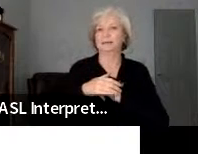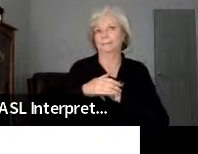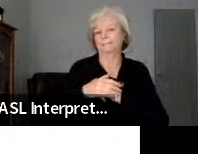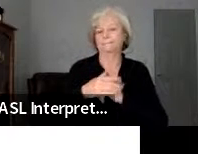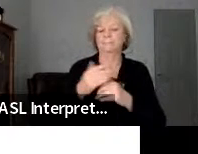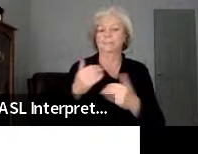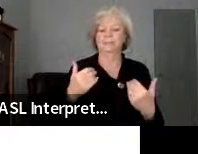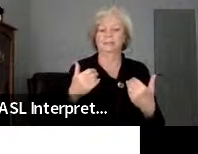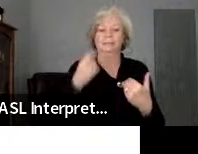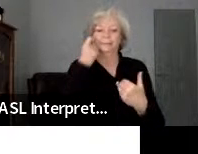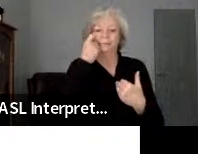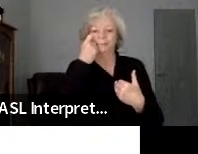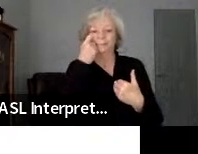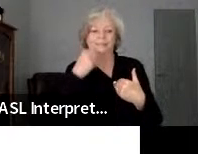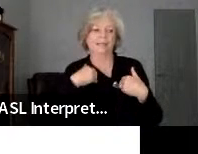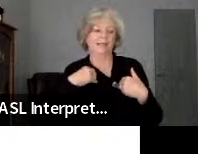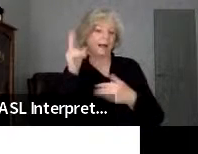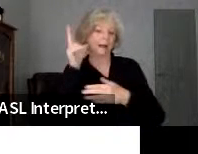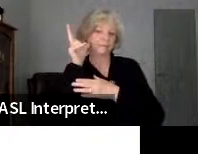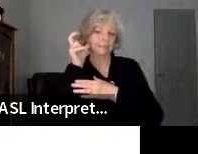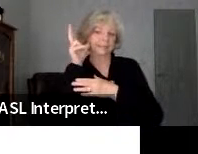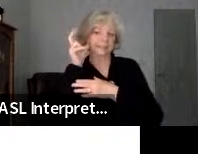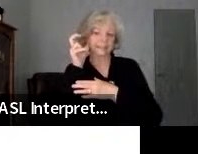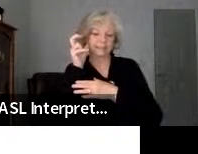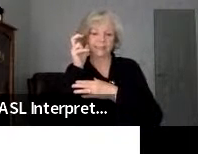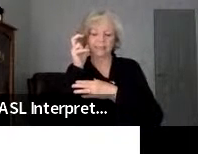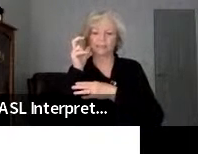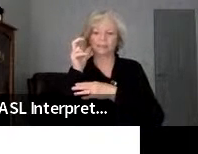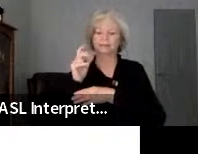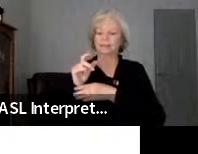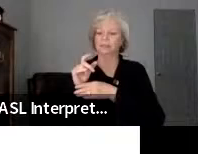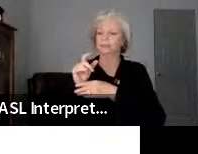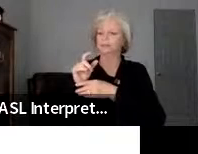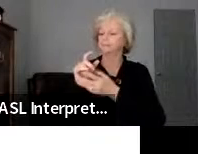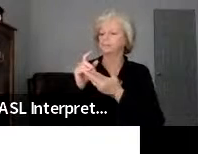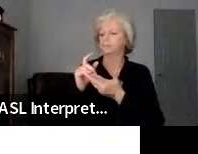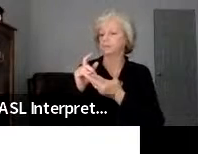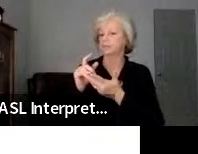to listen into detail about lots of outbreaks and